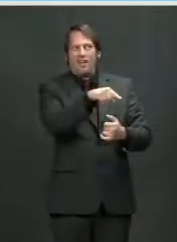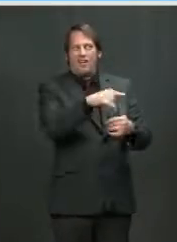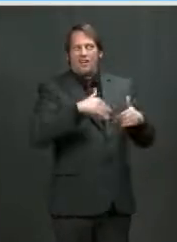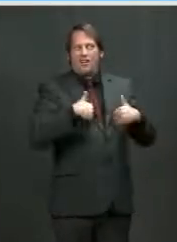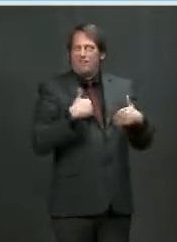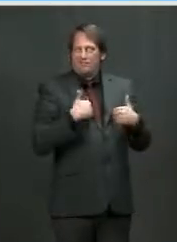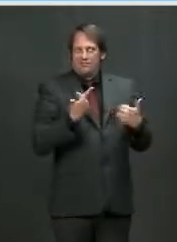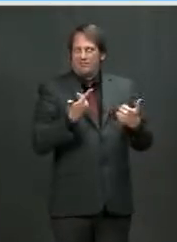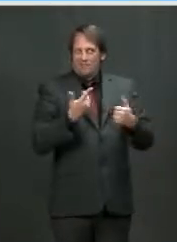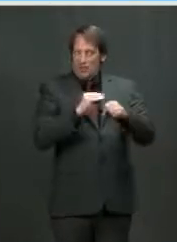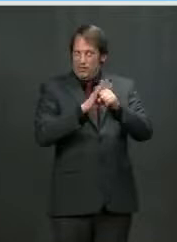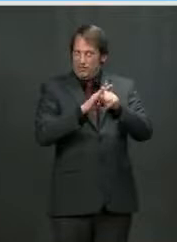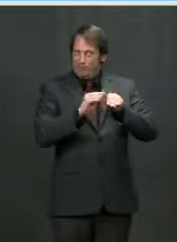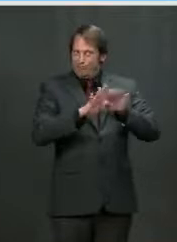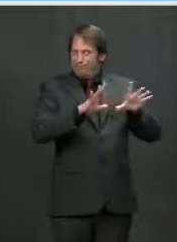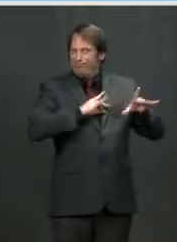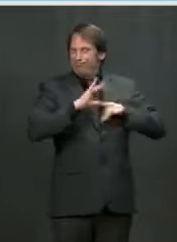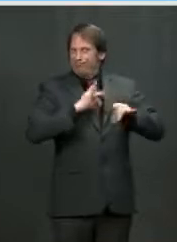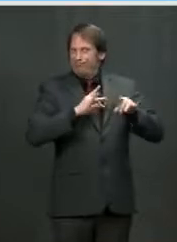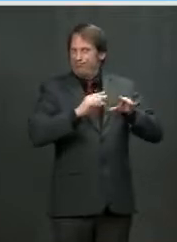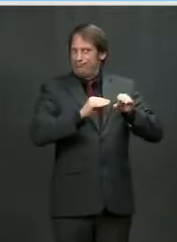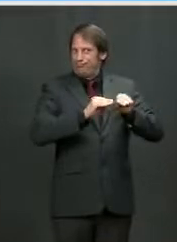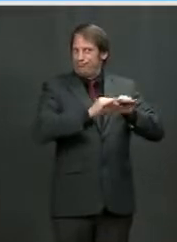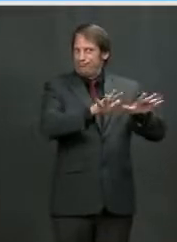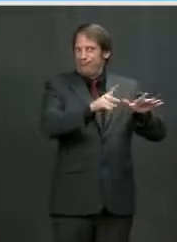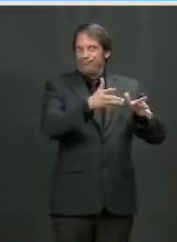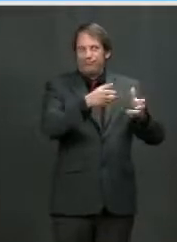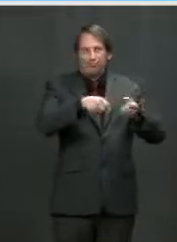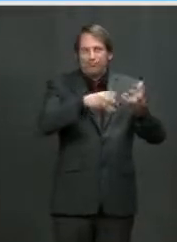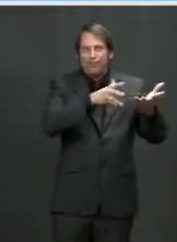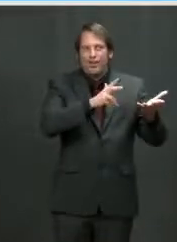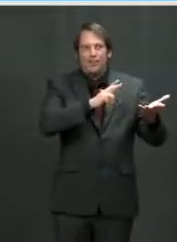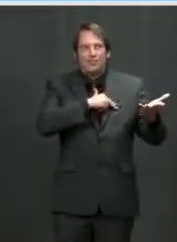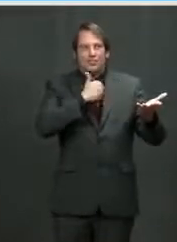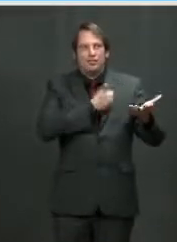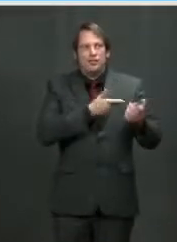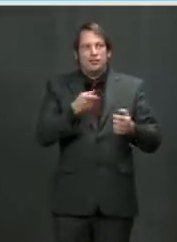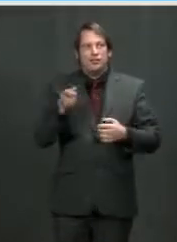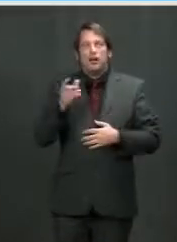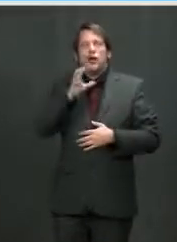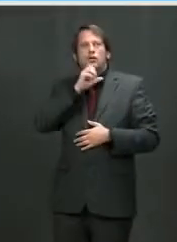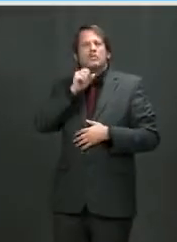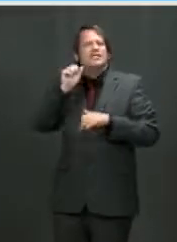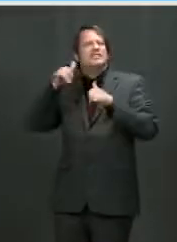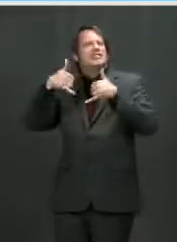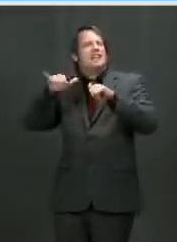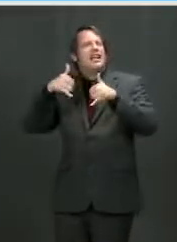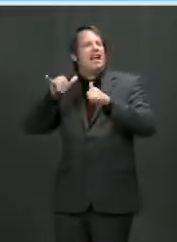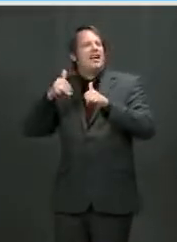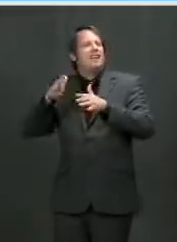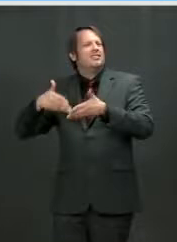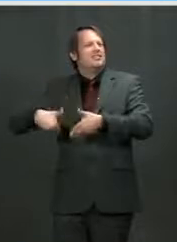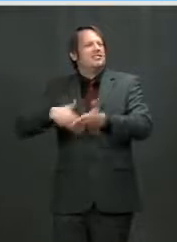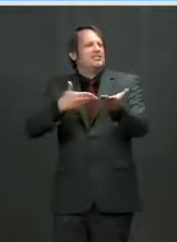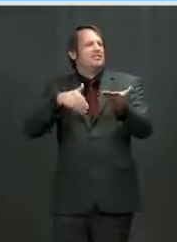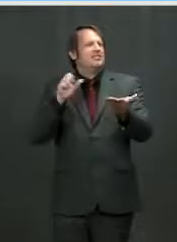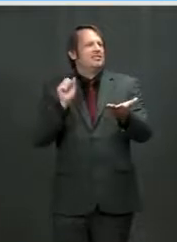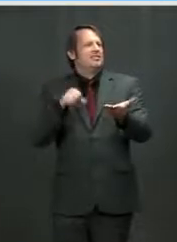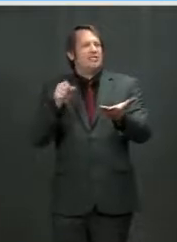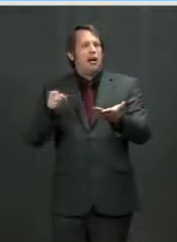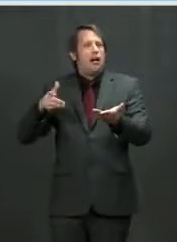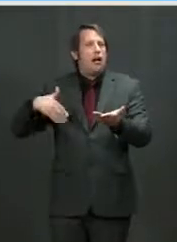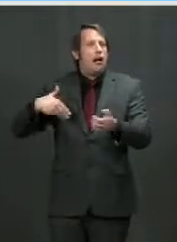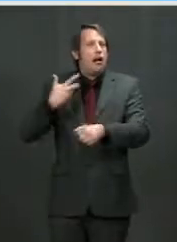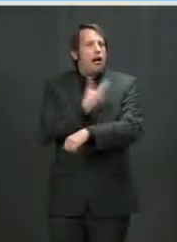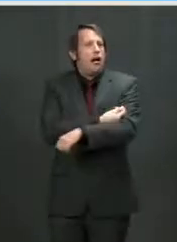and it's the ones that have not yet been vaccinated. We're still hearing stories of, I got my vaccine yesterday and today I have COVID. And so